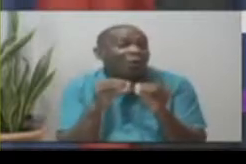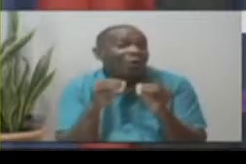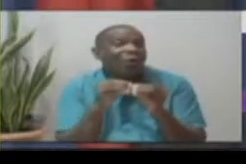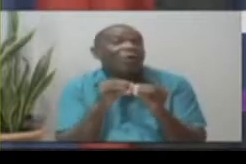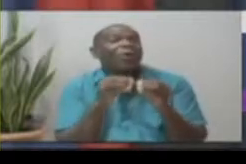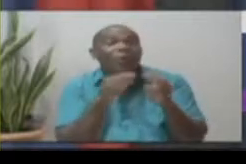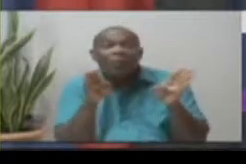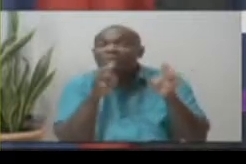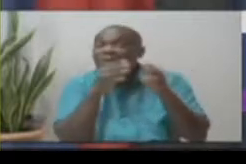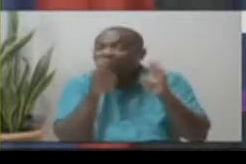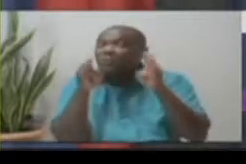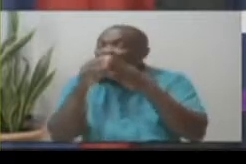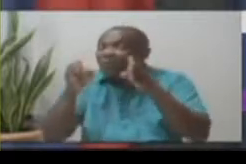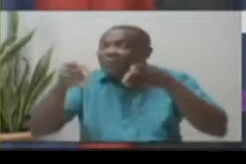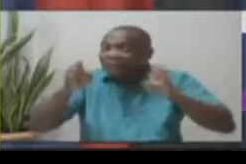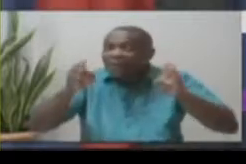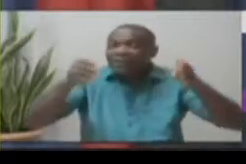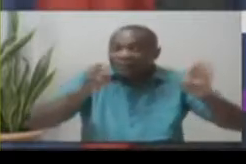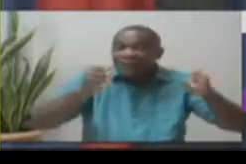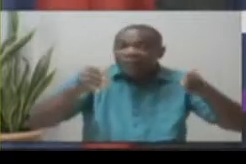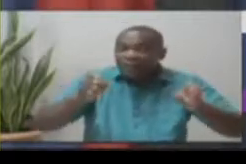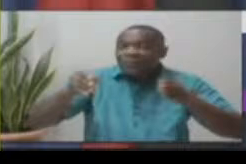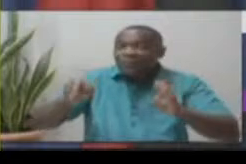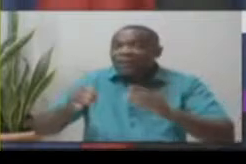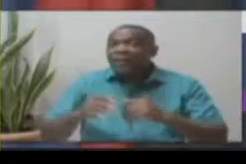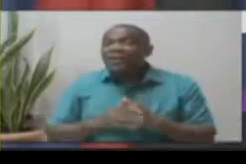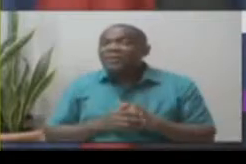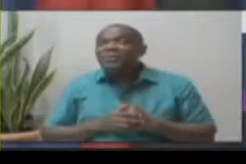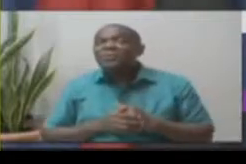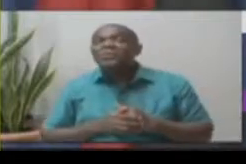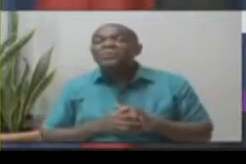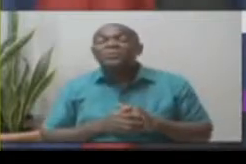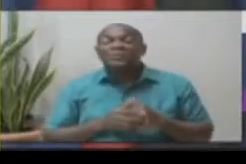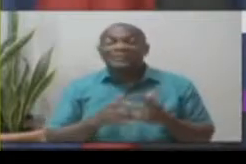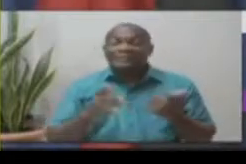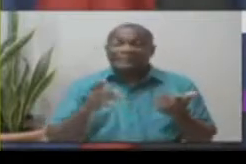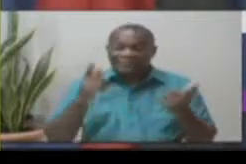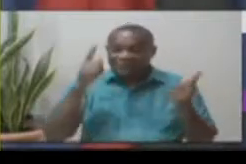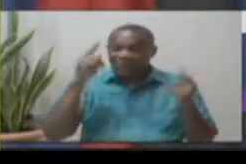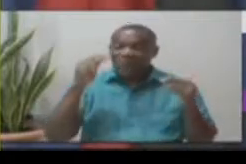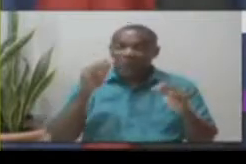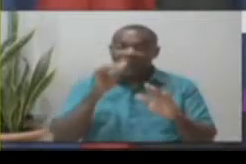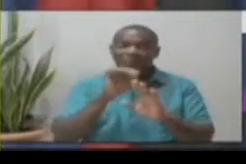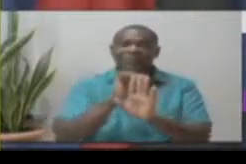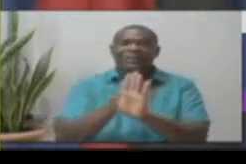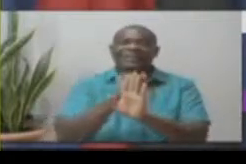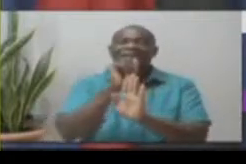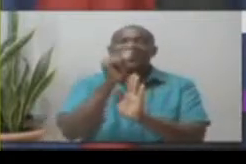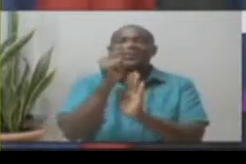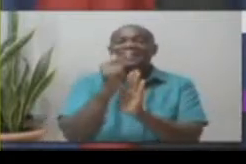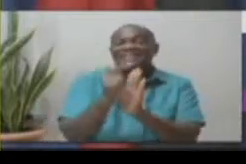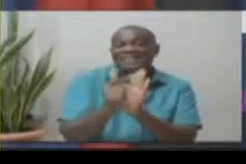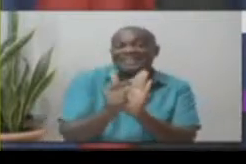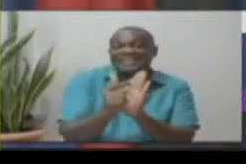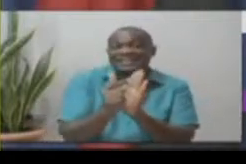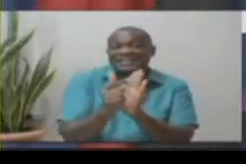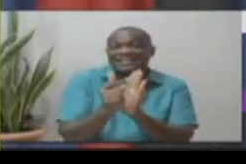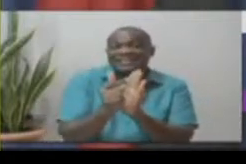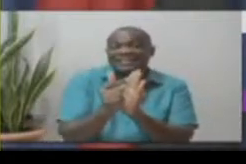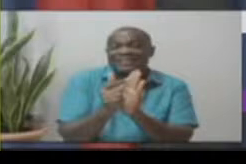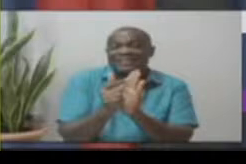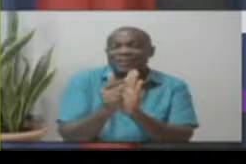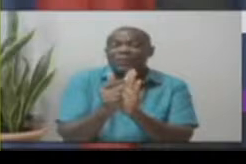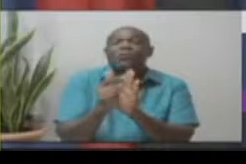restrictions. That leaves us to hope that August will be back to